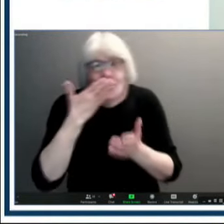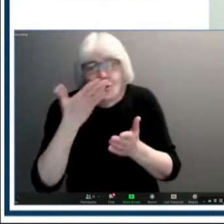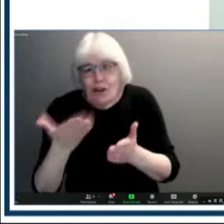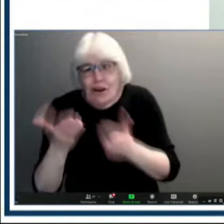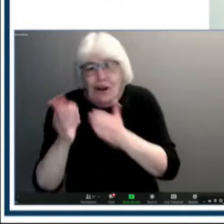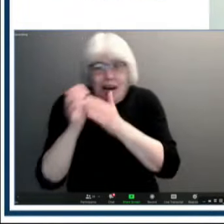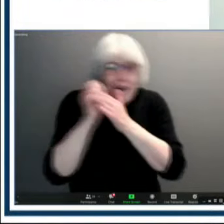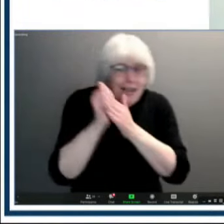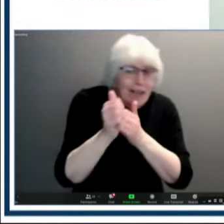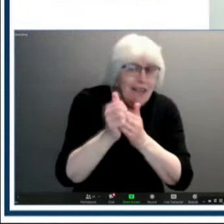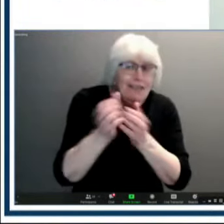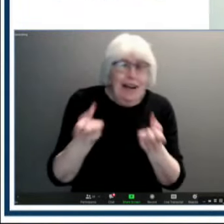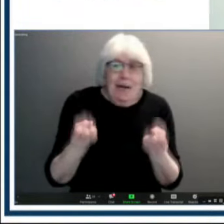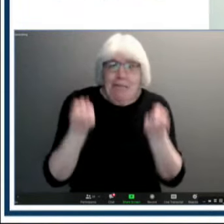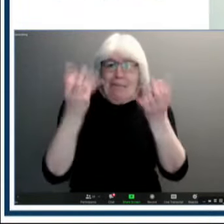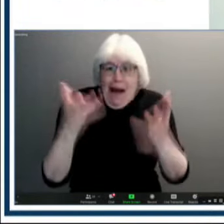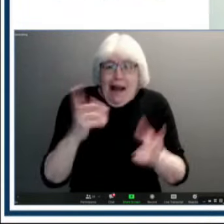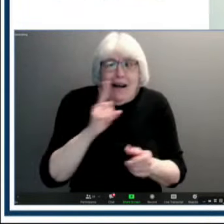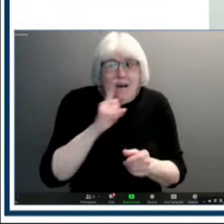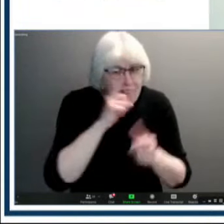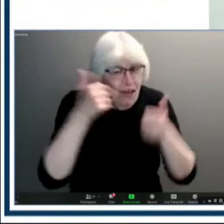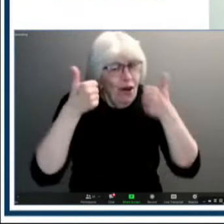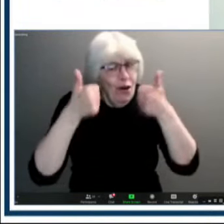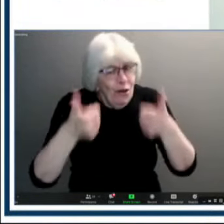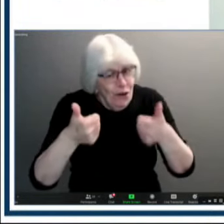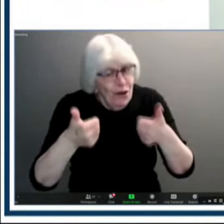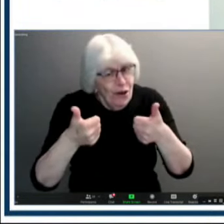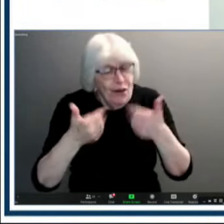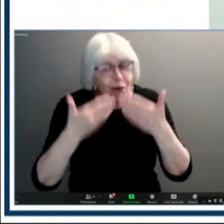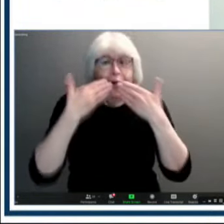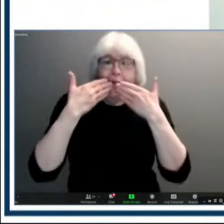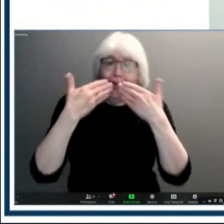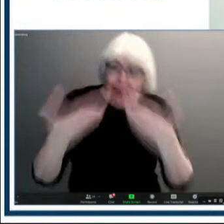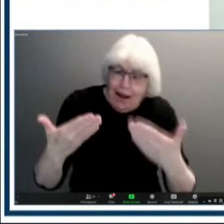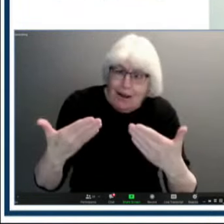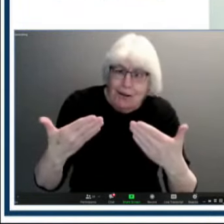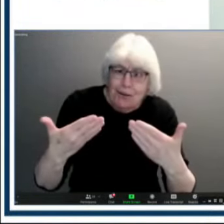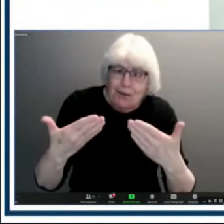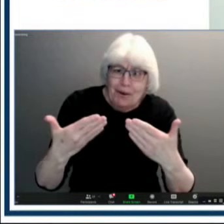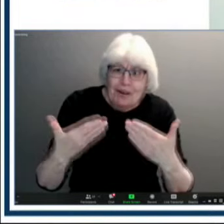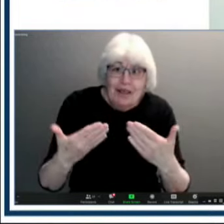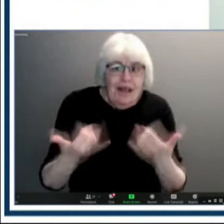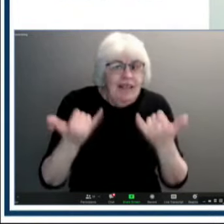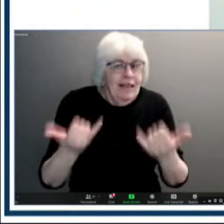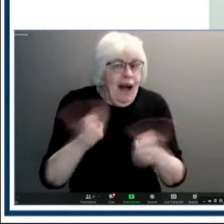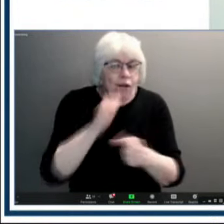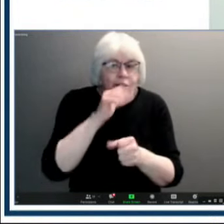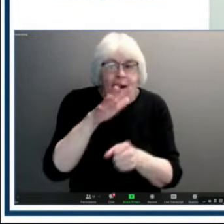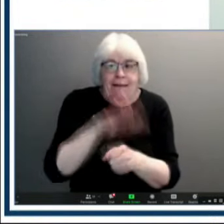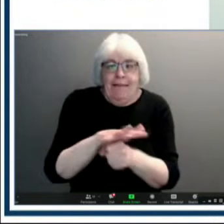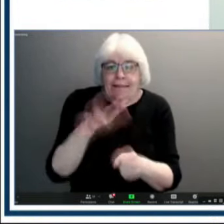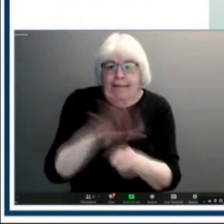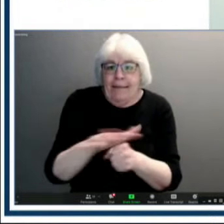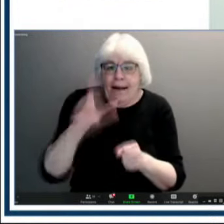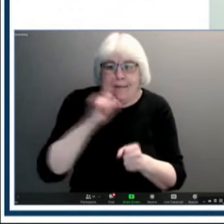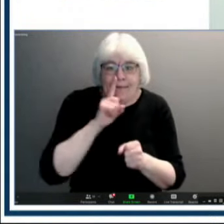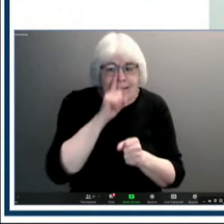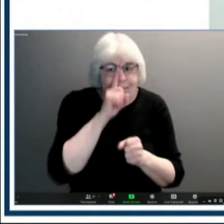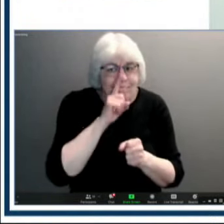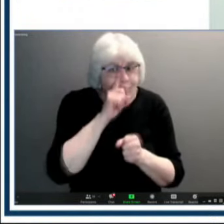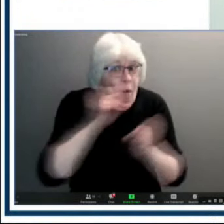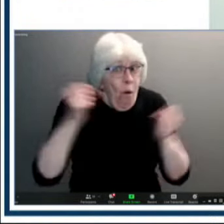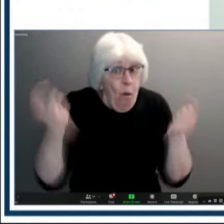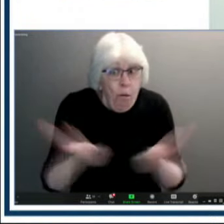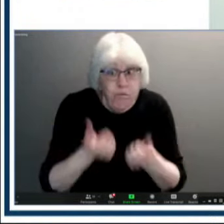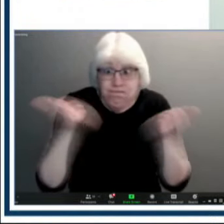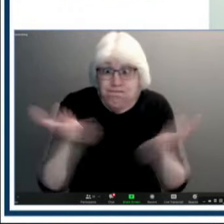that. But the reality is we don't have an unlimited supply of tests, and we need to continue to lead in testing.